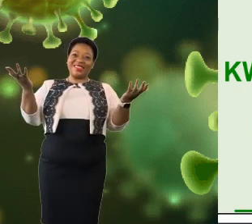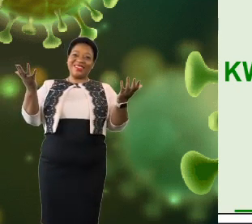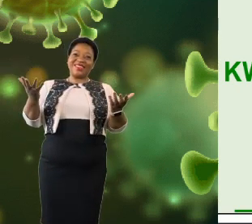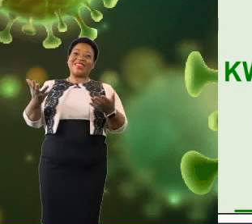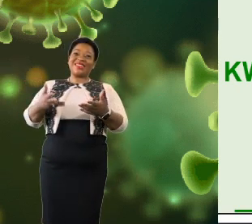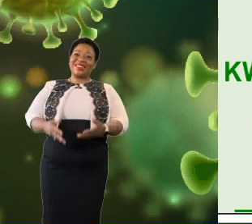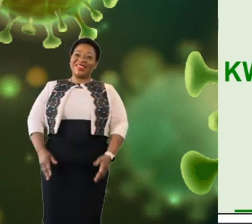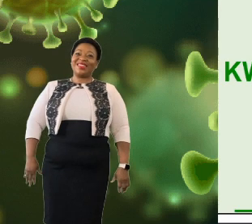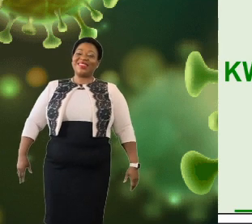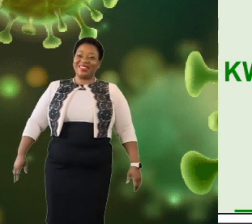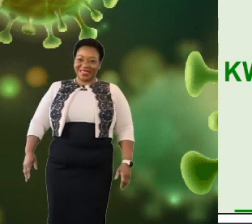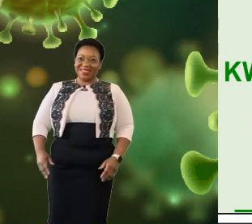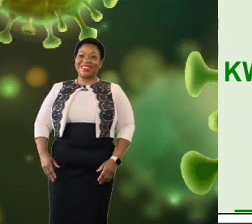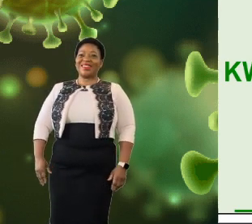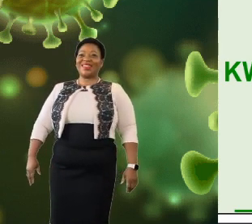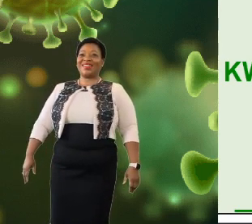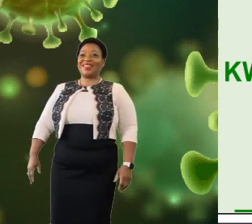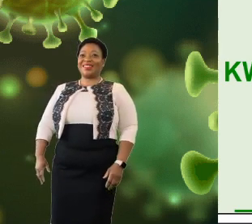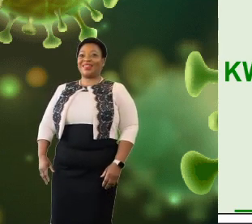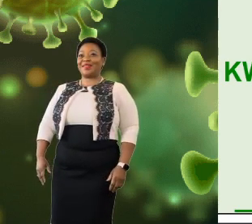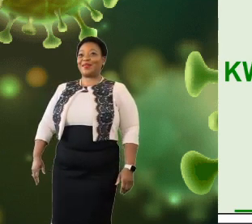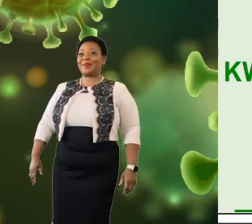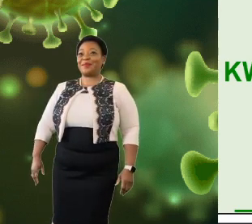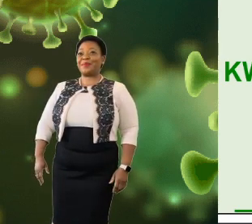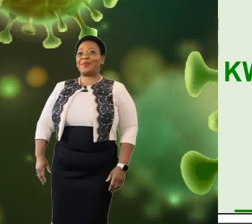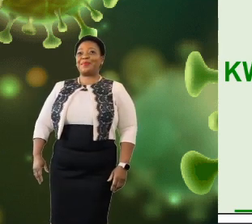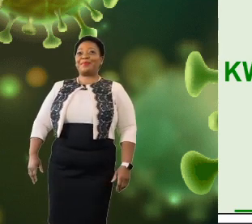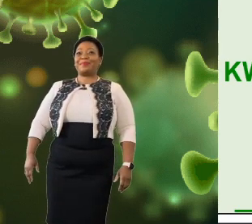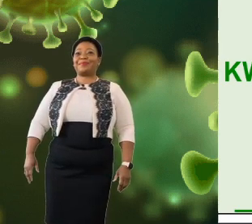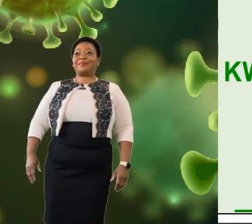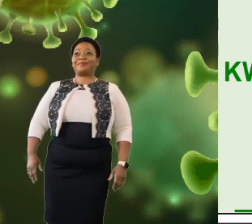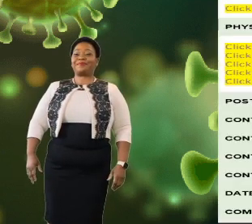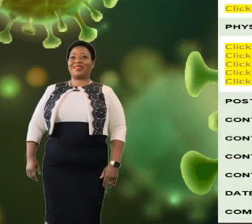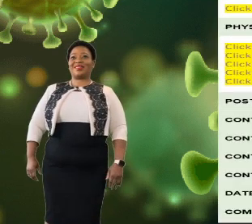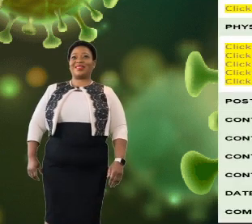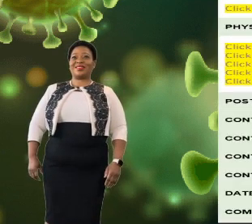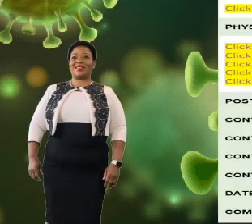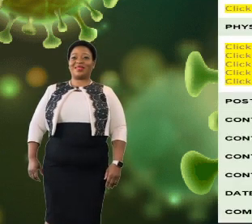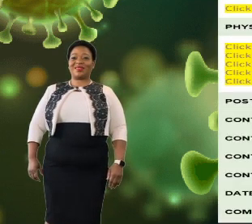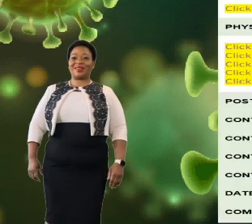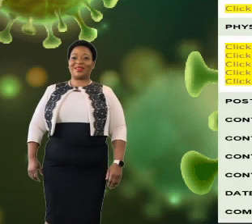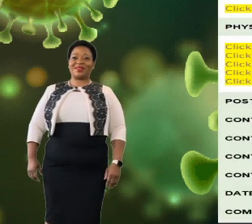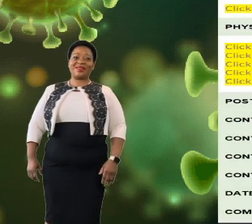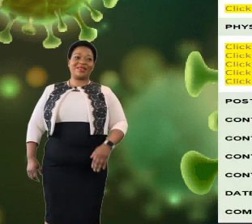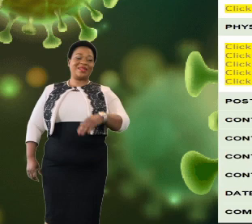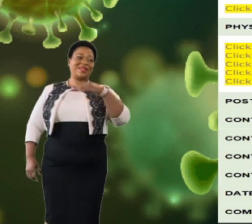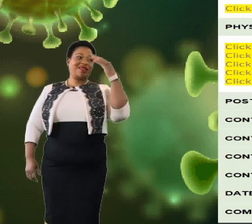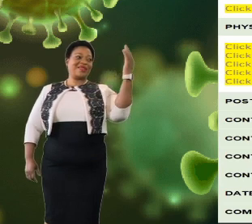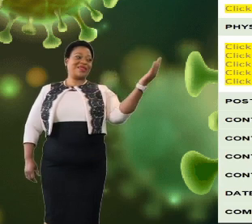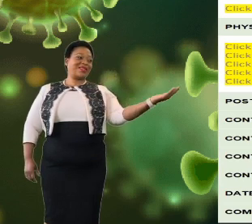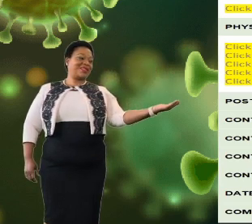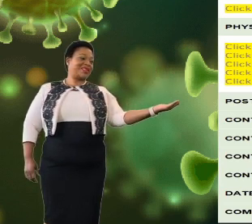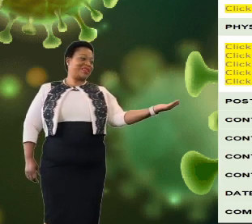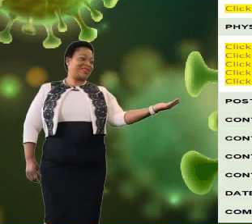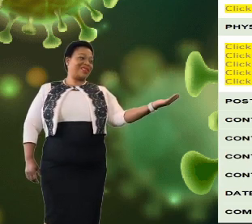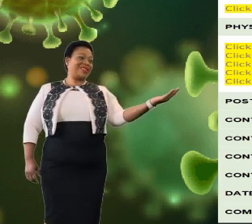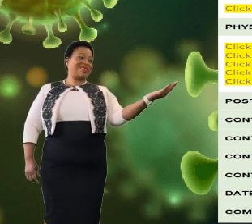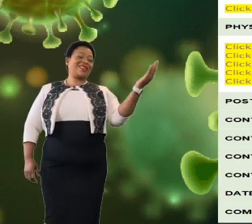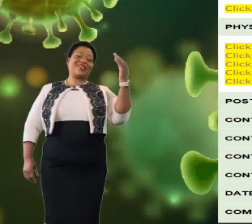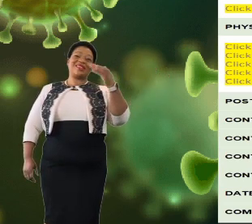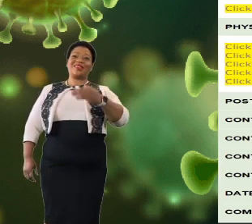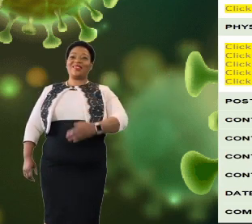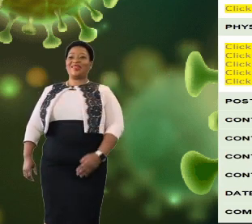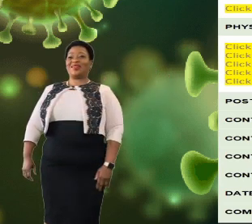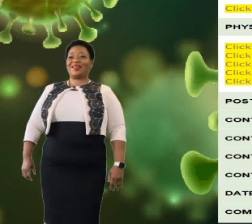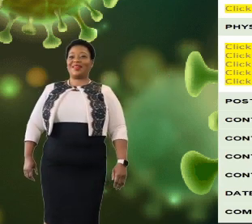or administrative inefficiencies. In that particular case, a project owner would identify